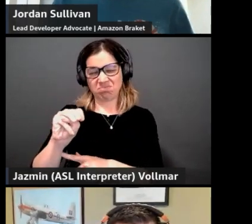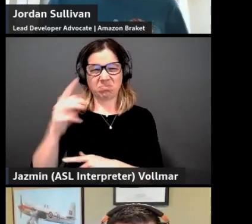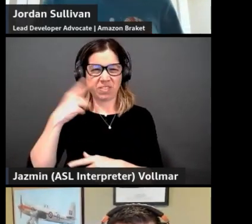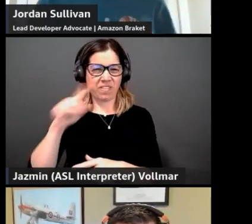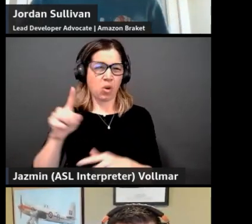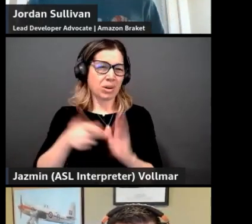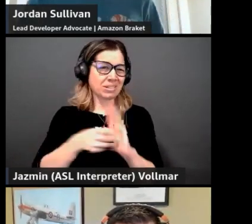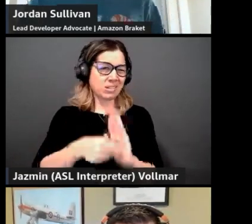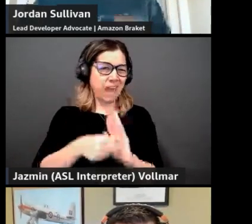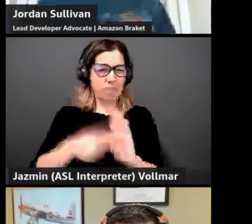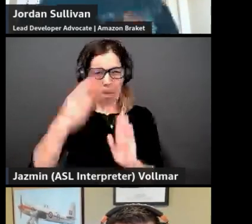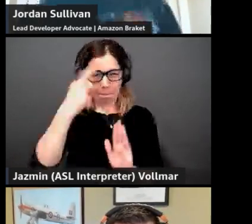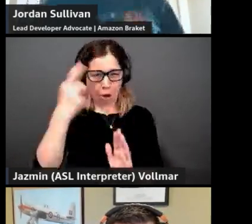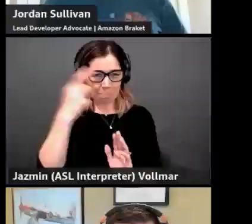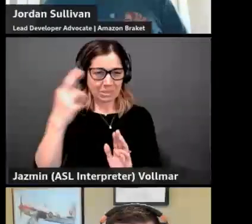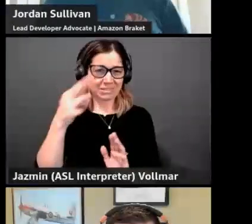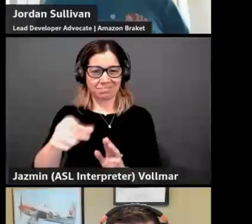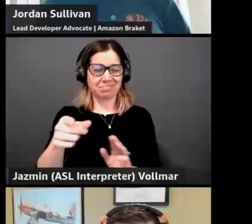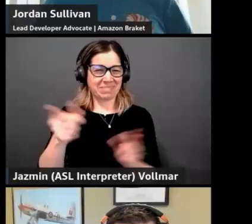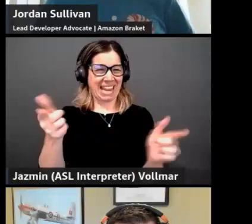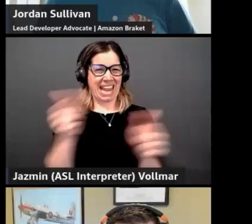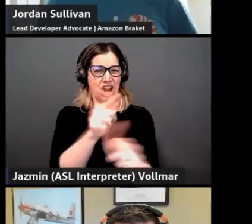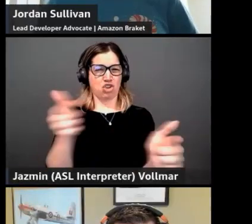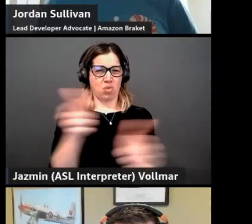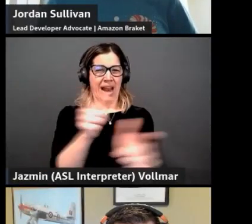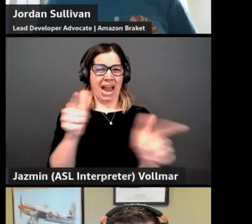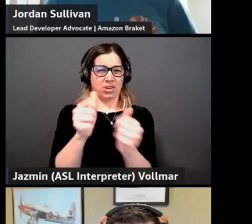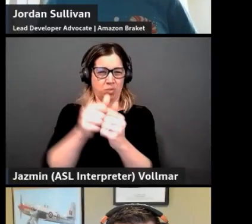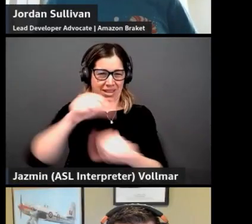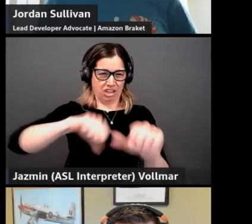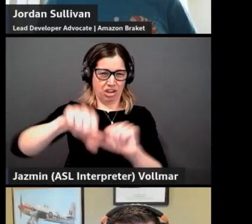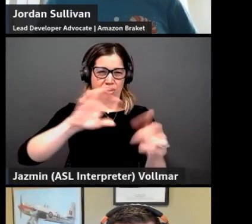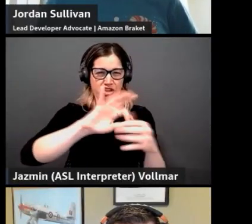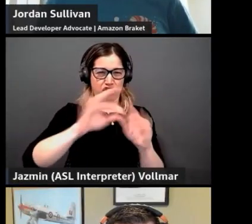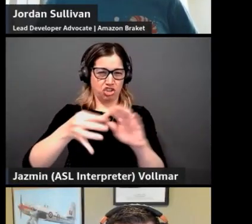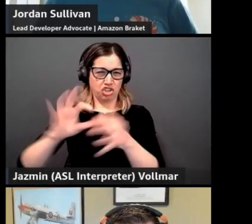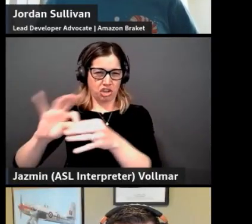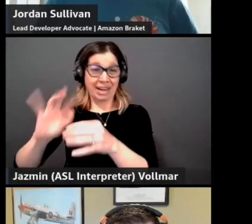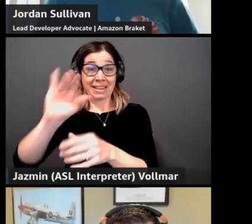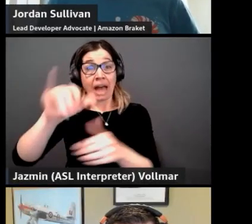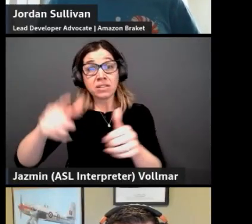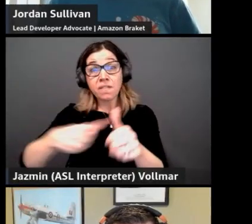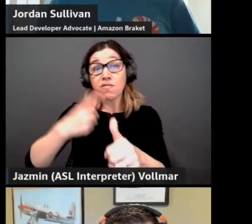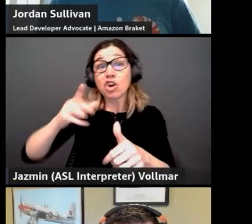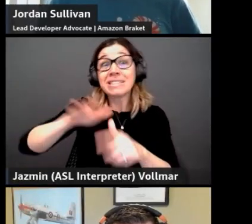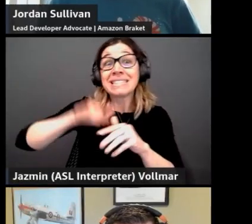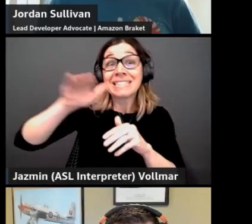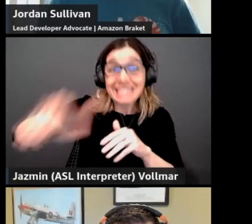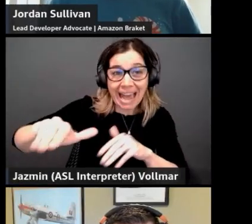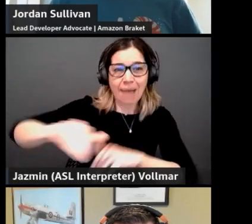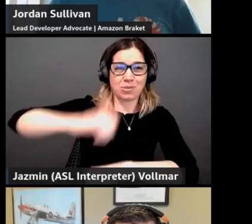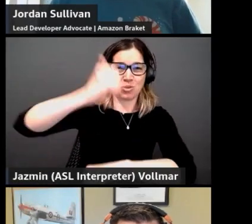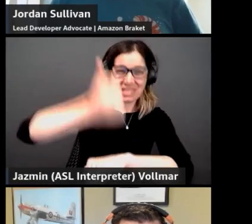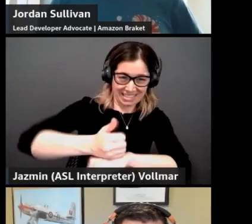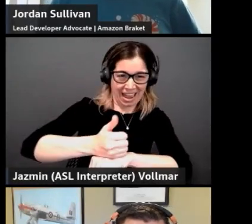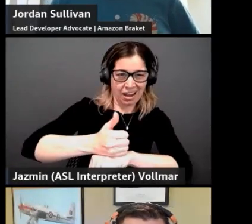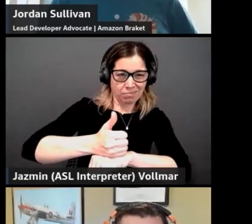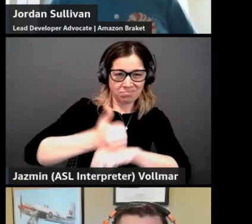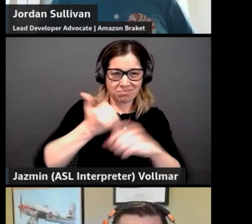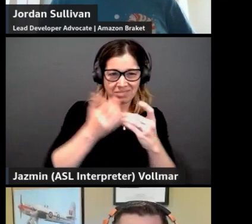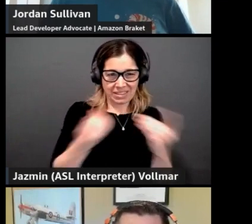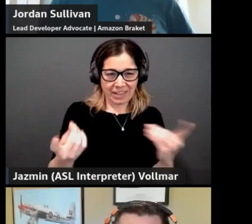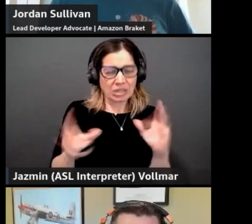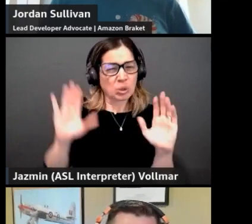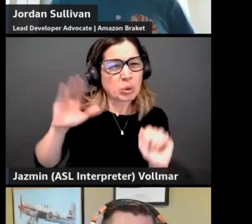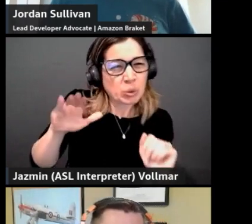chain, and they're interacting with each other. So this is my first step of setting up the device. Really